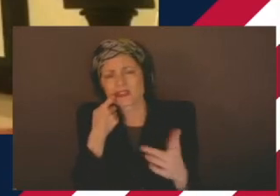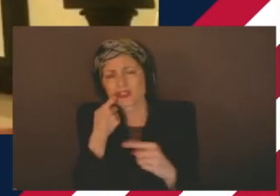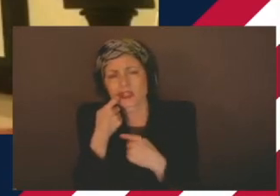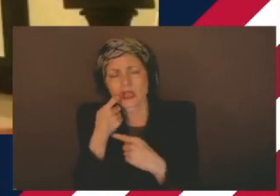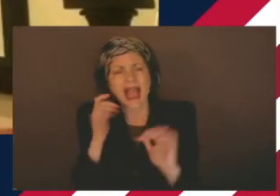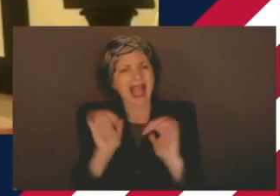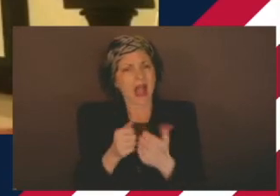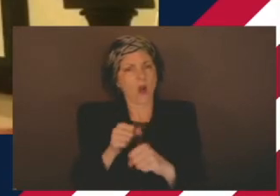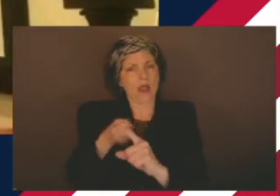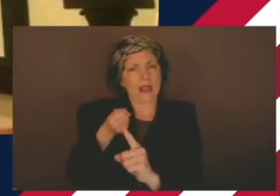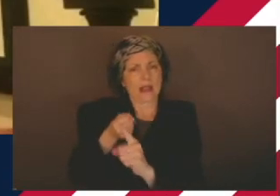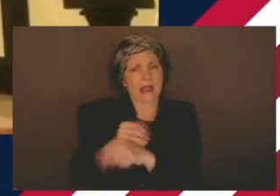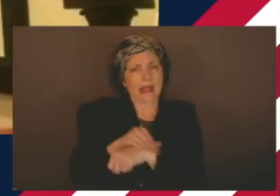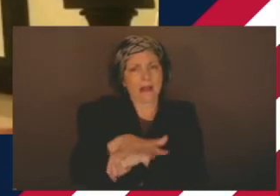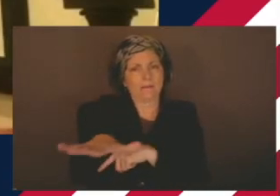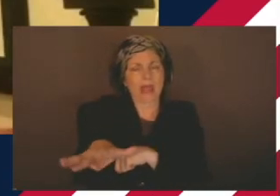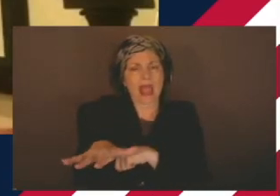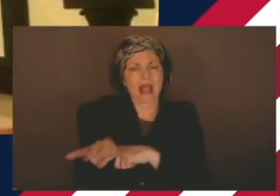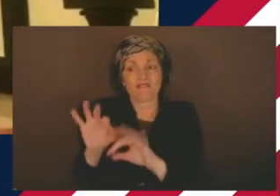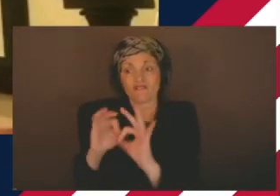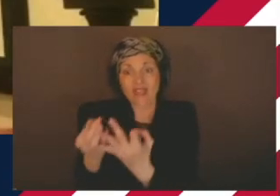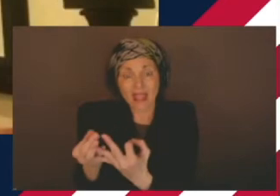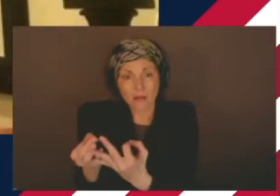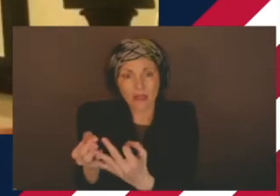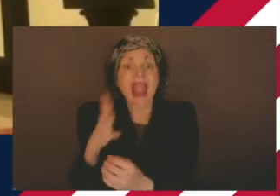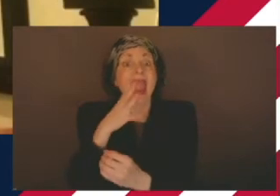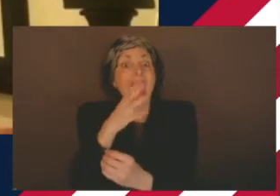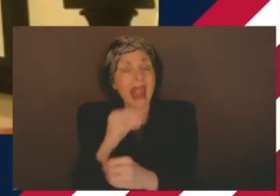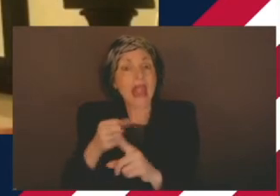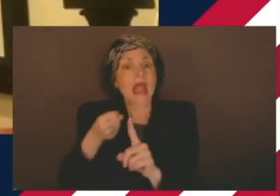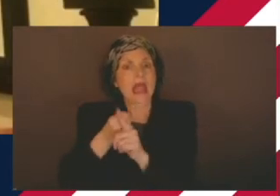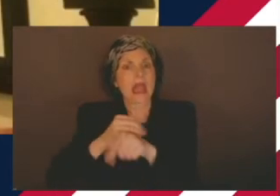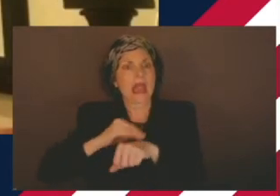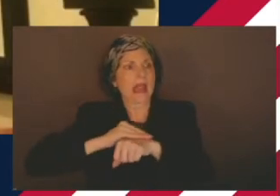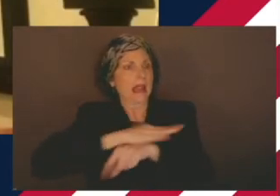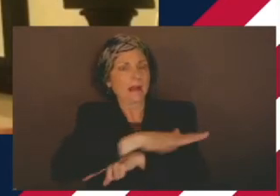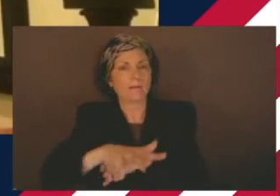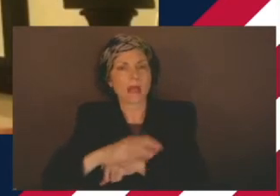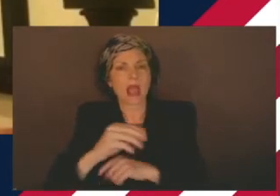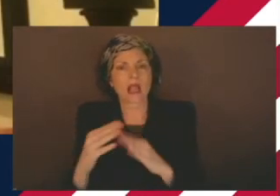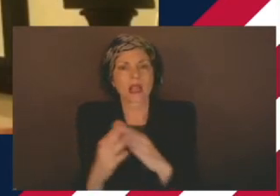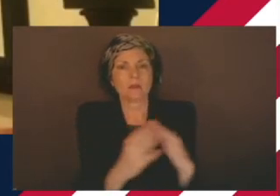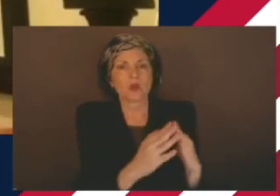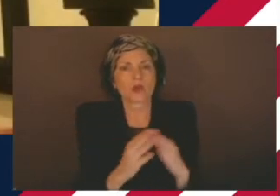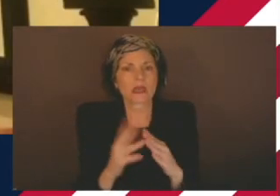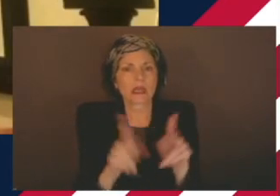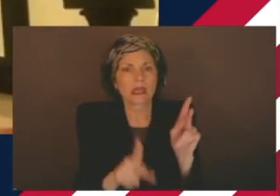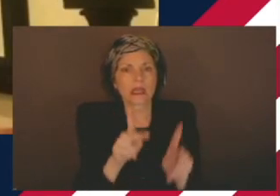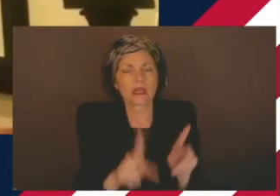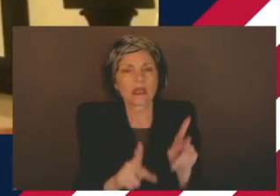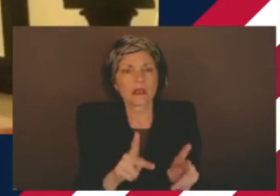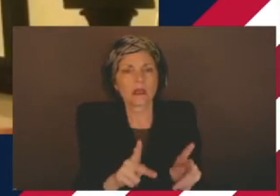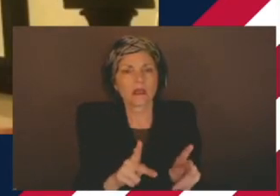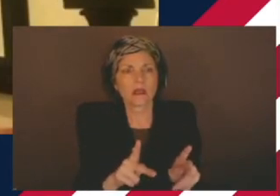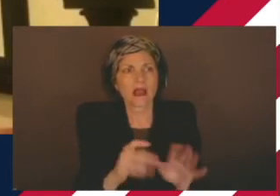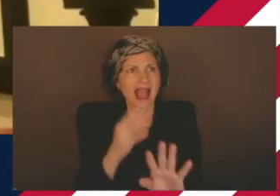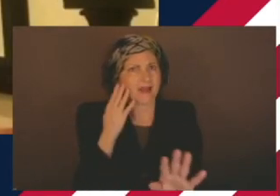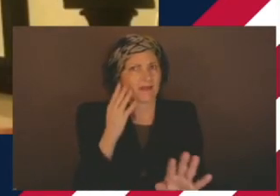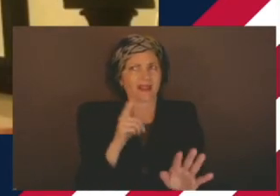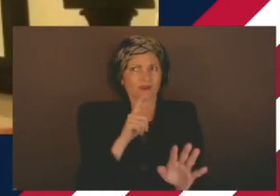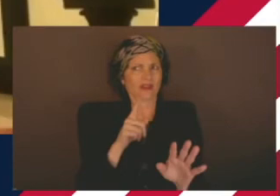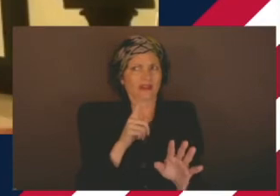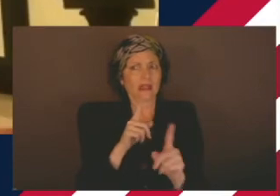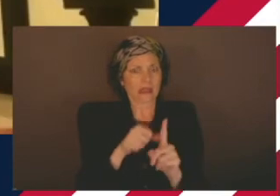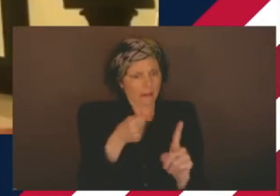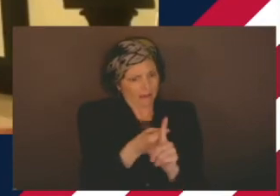communities. I think sometimes we focus obviously on those who are addicted, but there's a much larger set of people impacted and